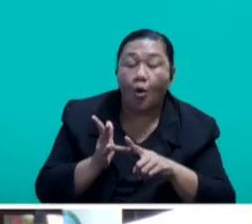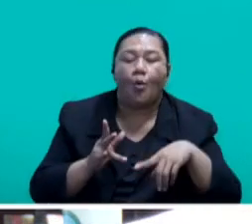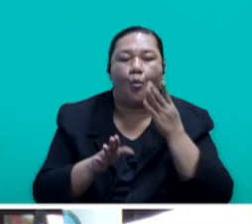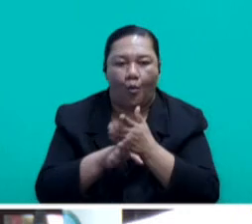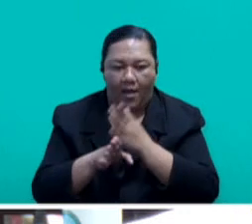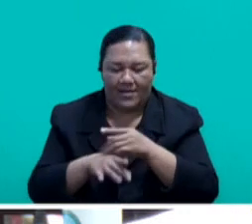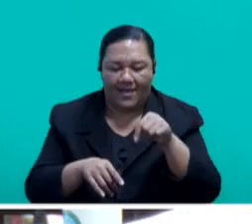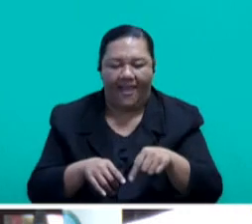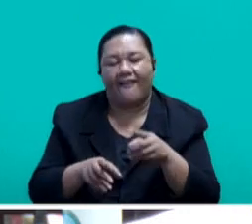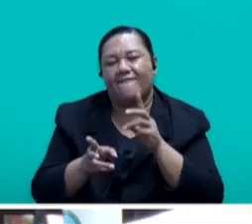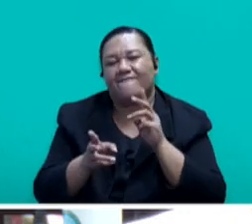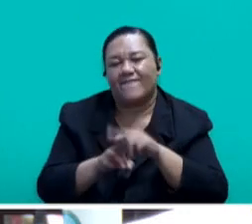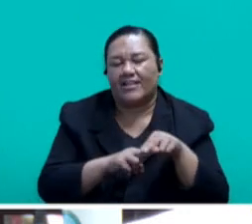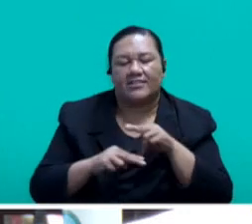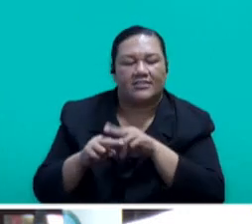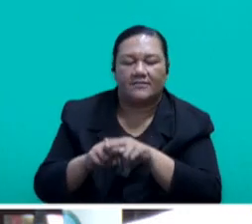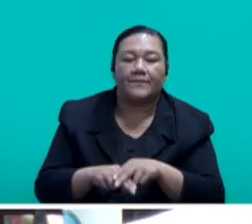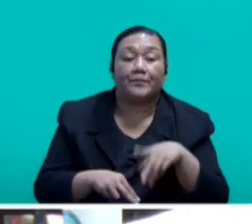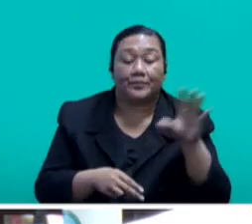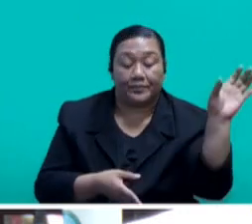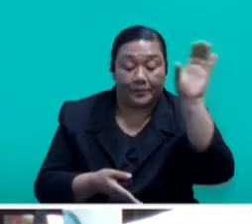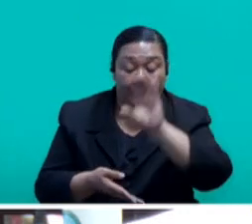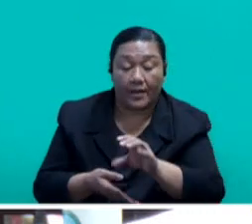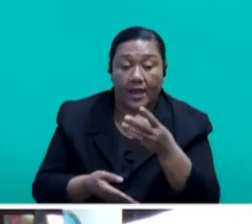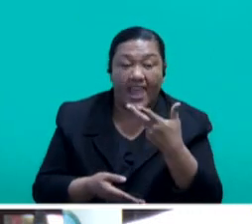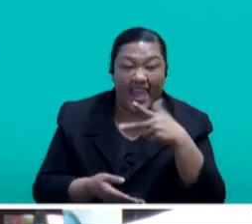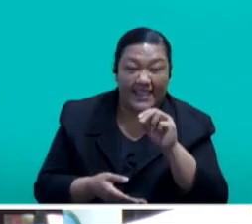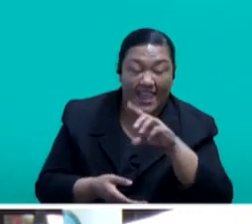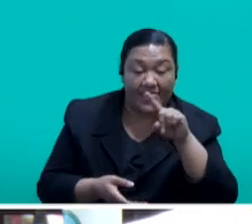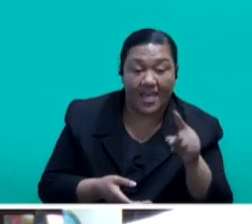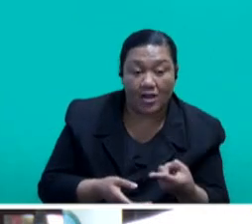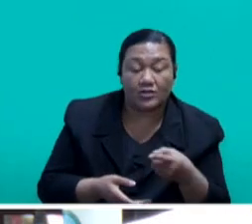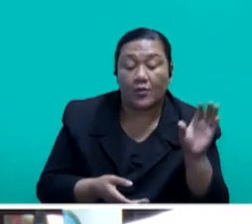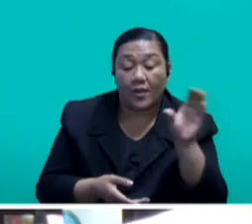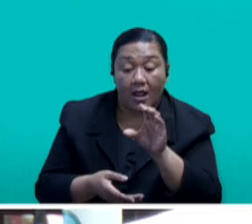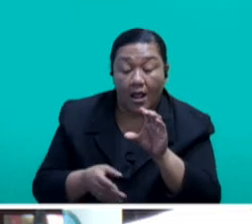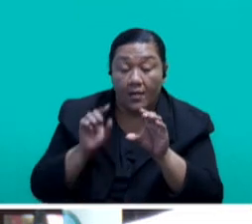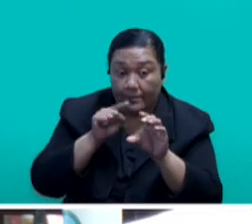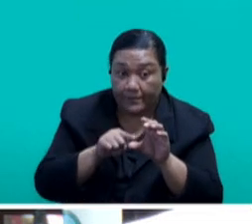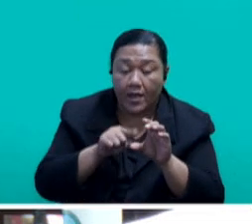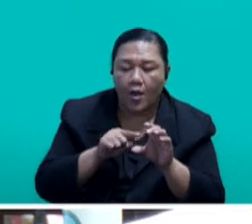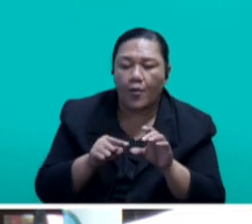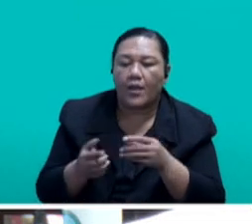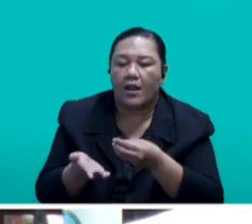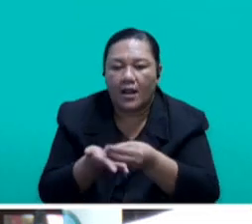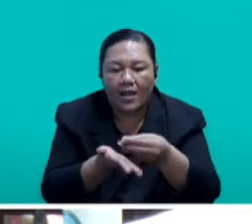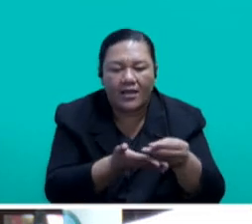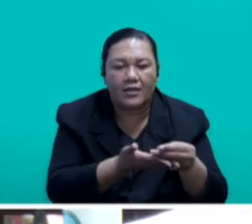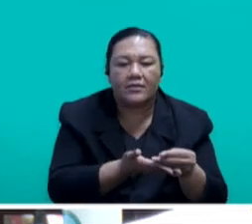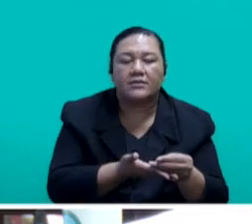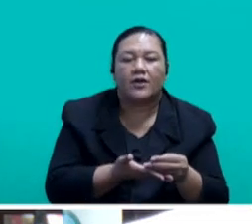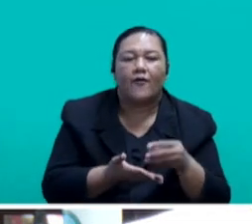Mr. Speaker, the allocation of $80,000 will also fund the initiative as the expert of knowledge and